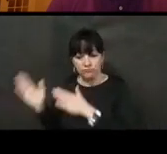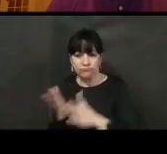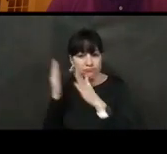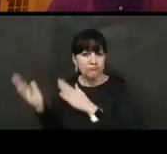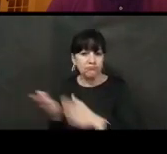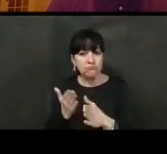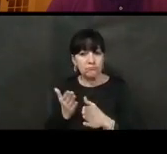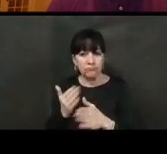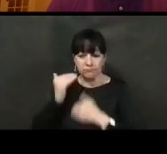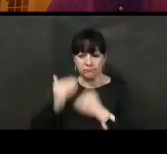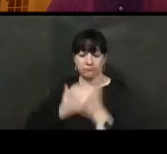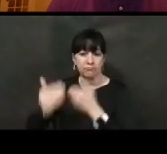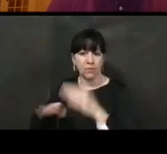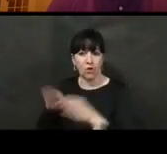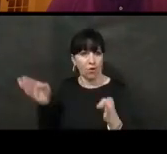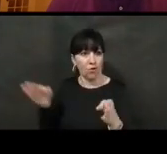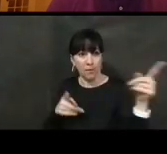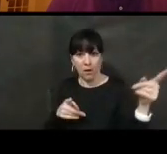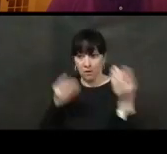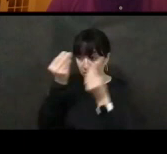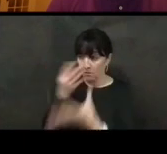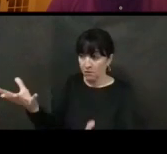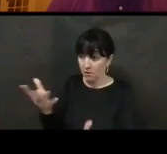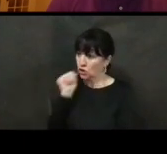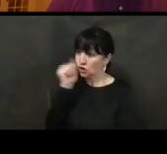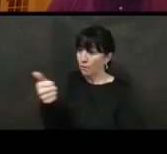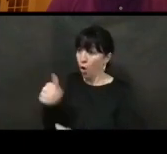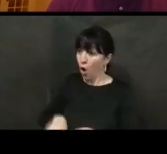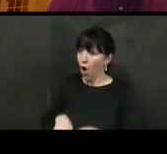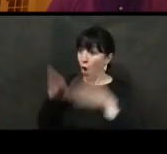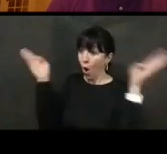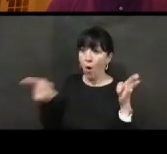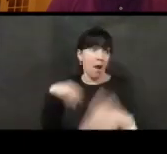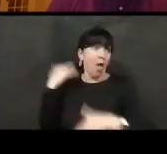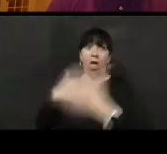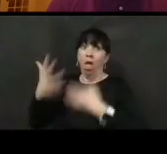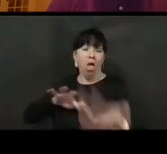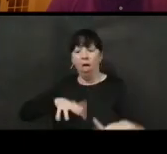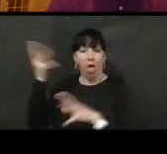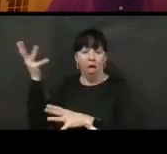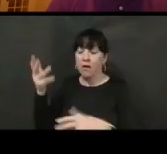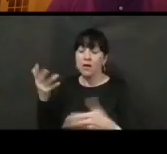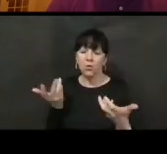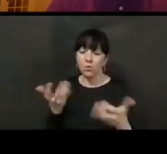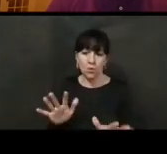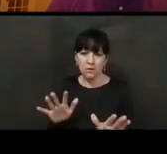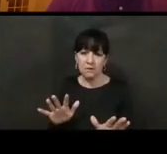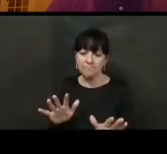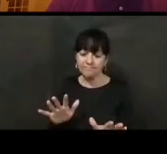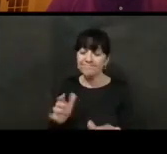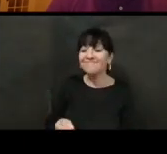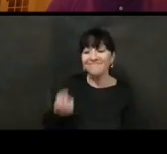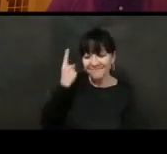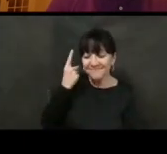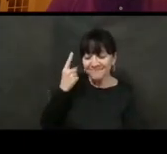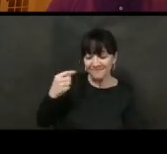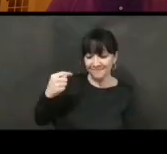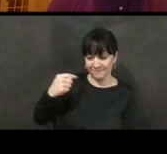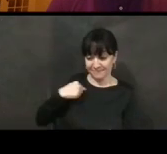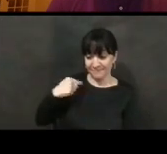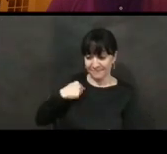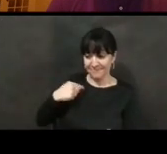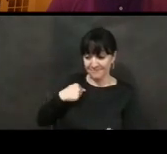Yeah, sure. I think it's incredibly important. I'm the father of a young child myself who's in